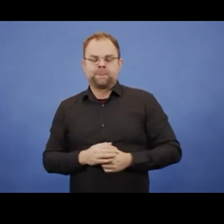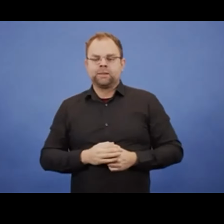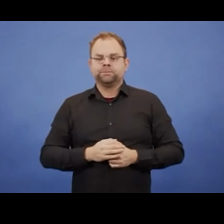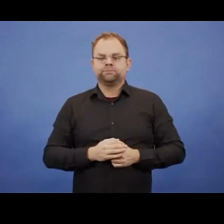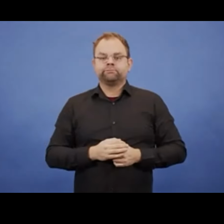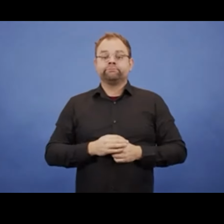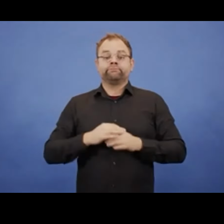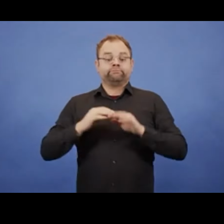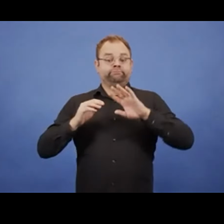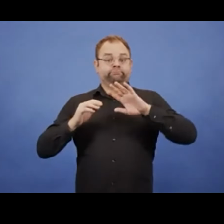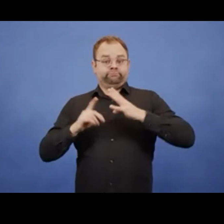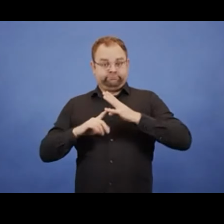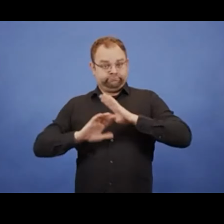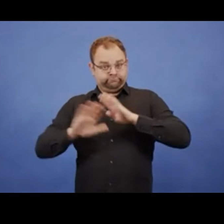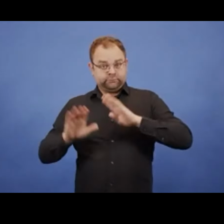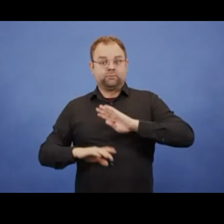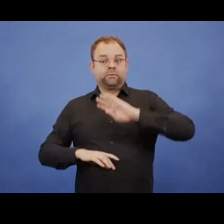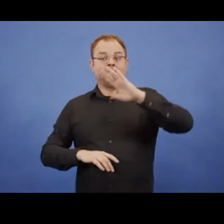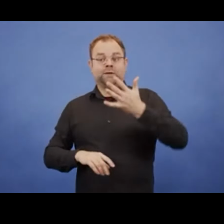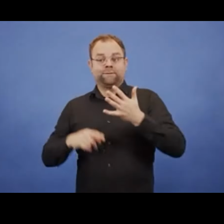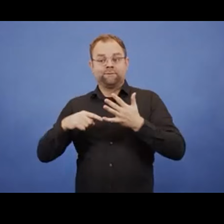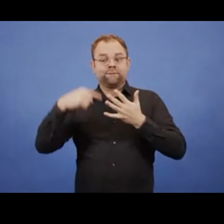And this will be more of an open space